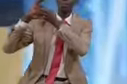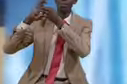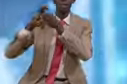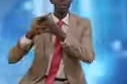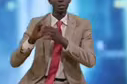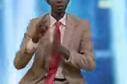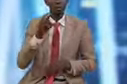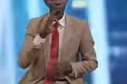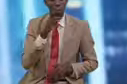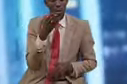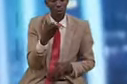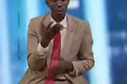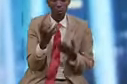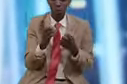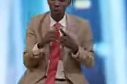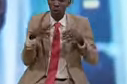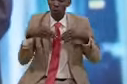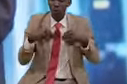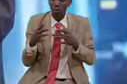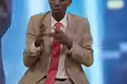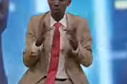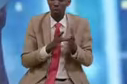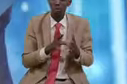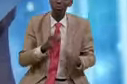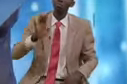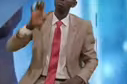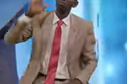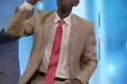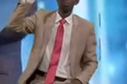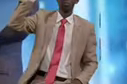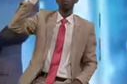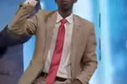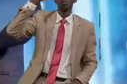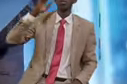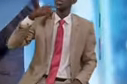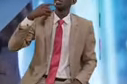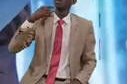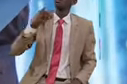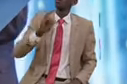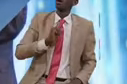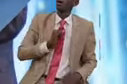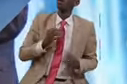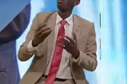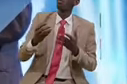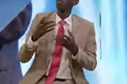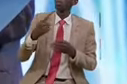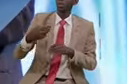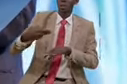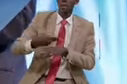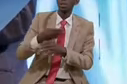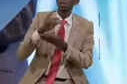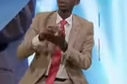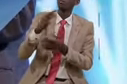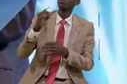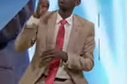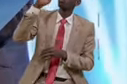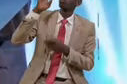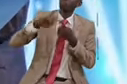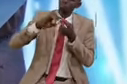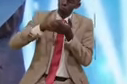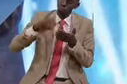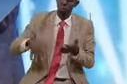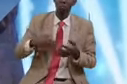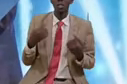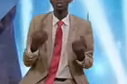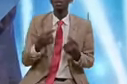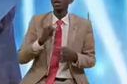you raise up your hand. You say, I want the Lamb of God to take my sins away. I want him to